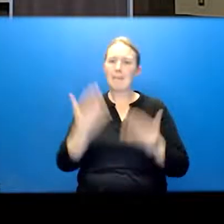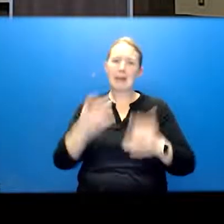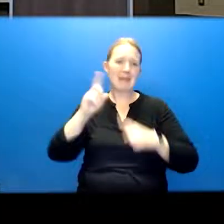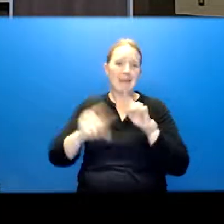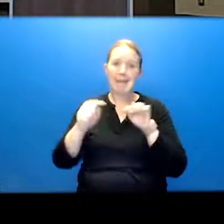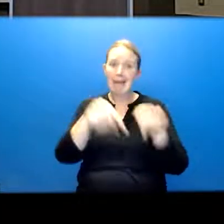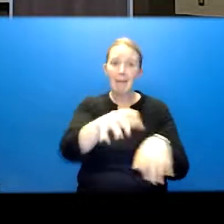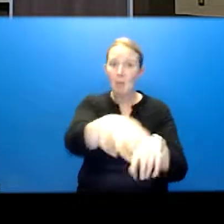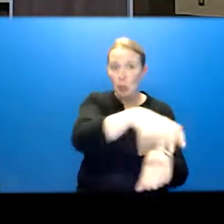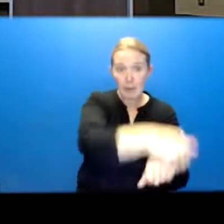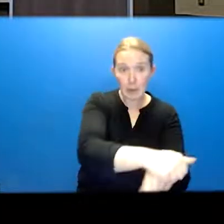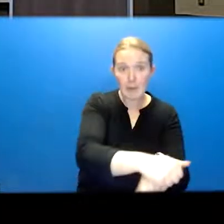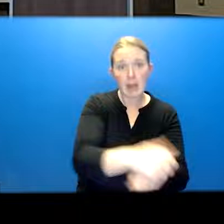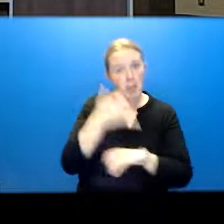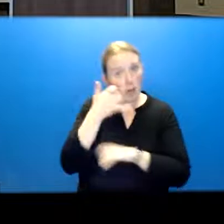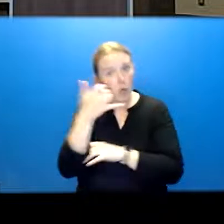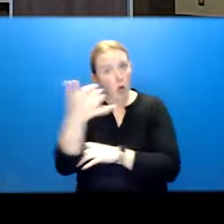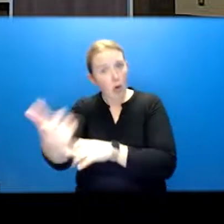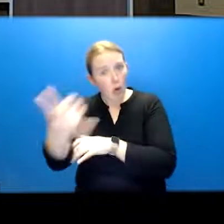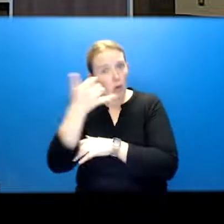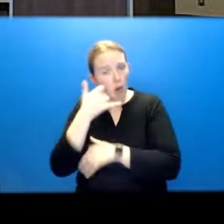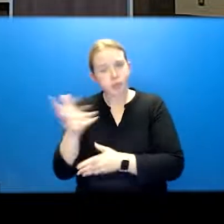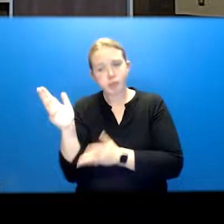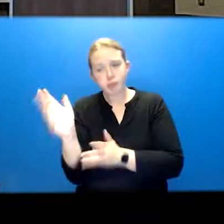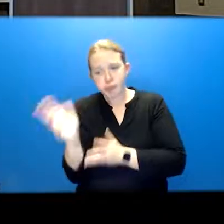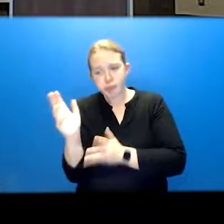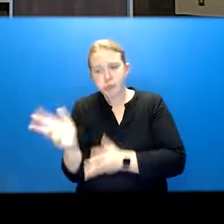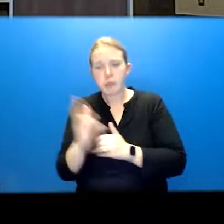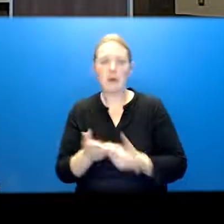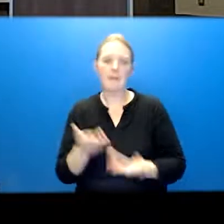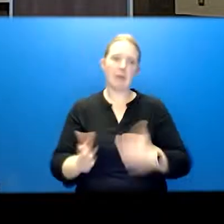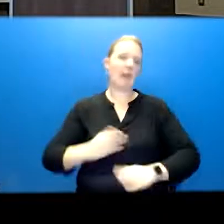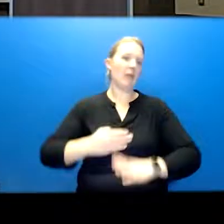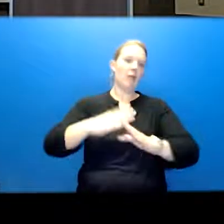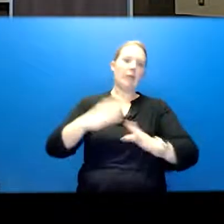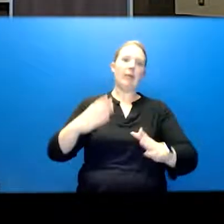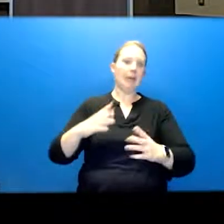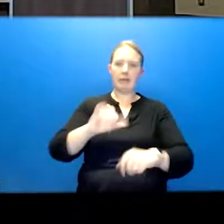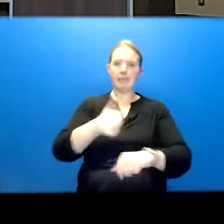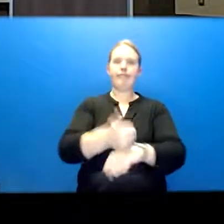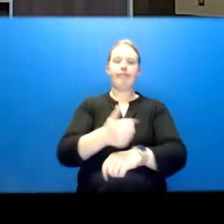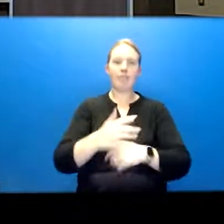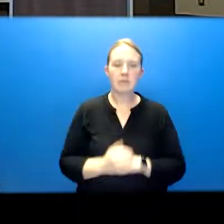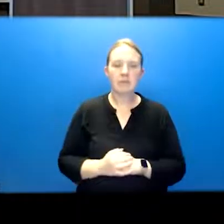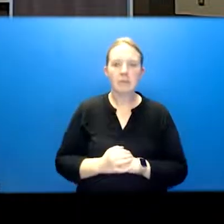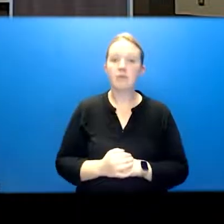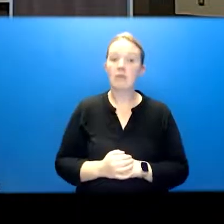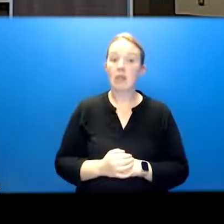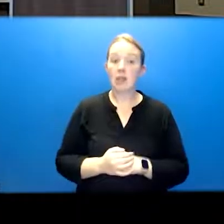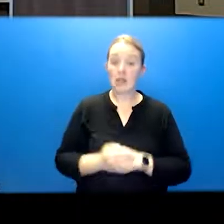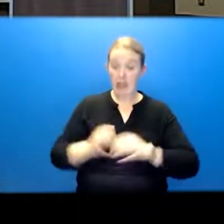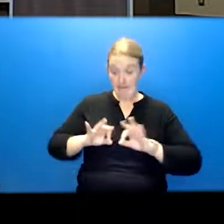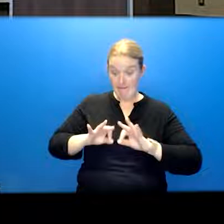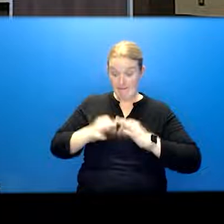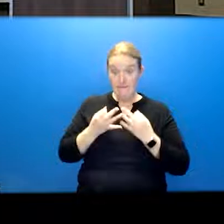appointments because of barriers that may be in place? Are they still